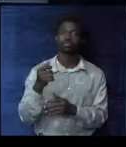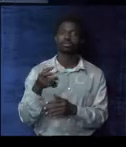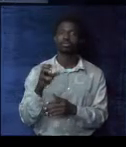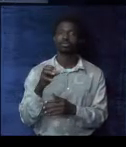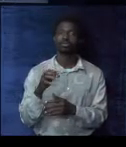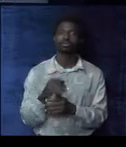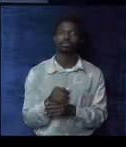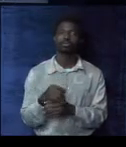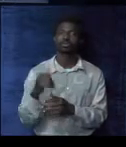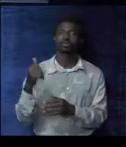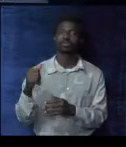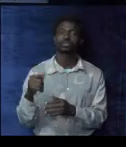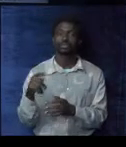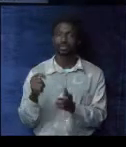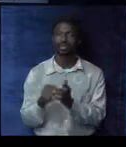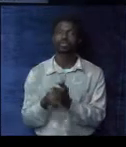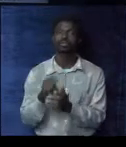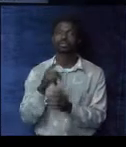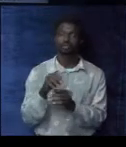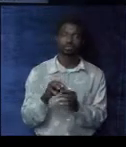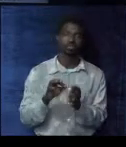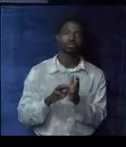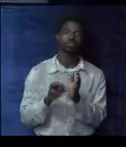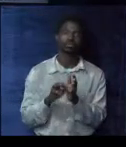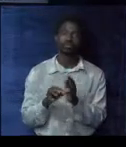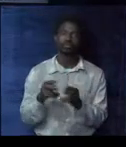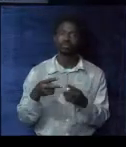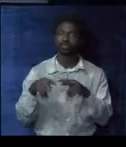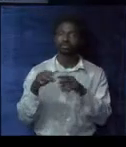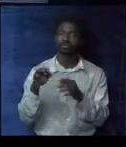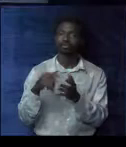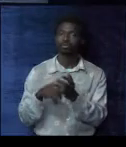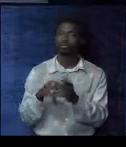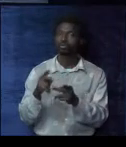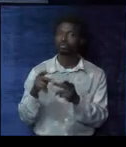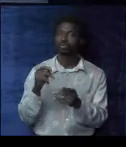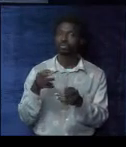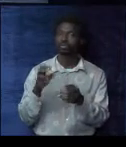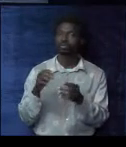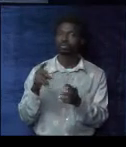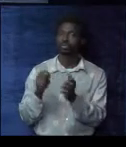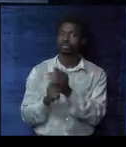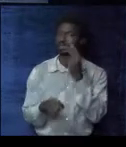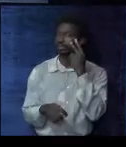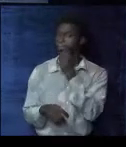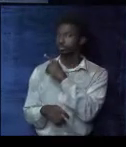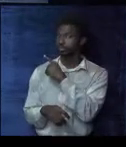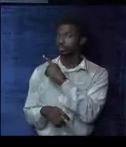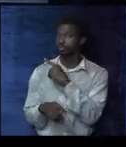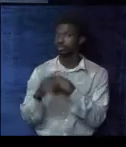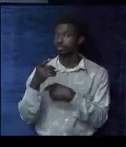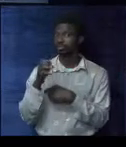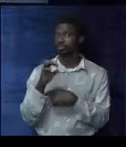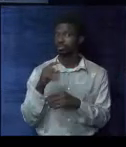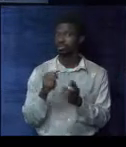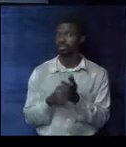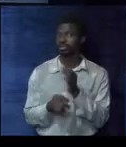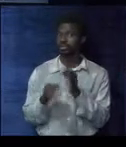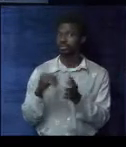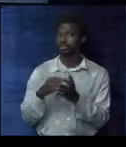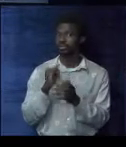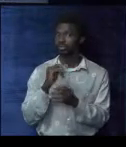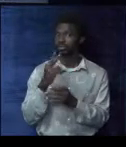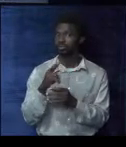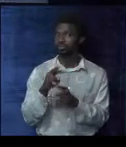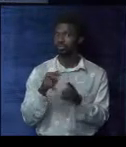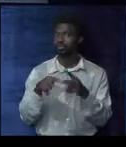and then after that you start counting in 100,000. So the value of this position is 100,000, and that is why this is 100,000. If this is 2 that